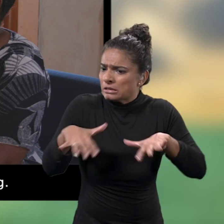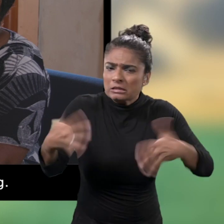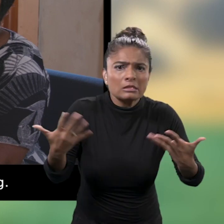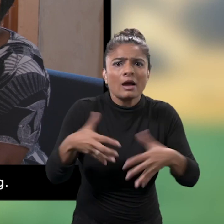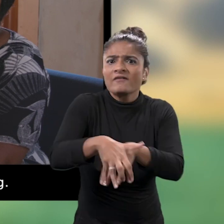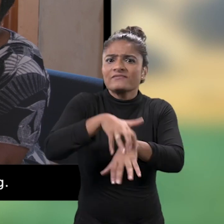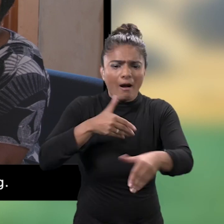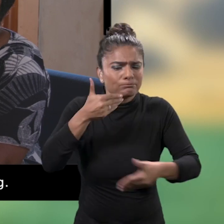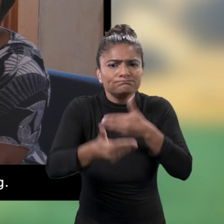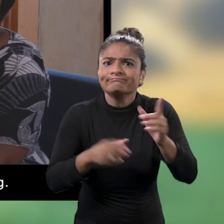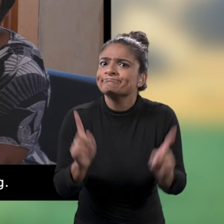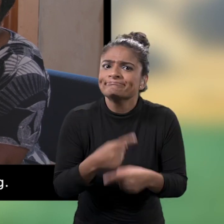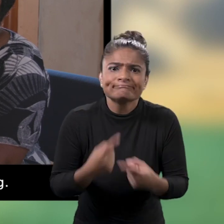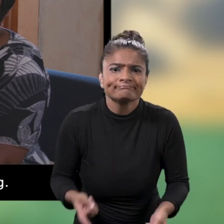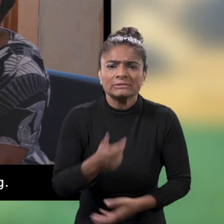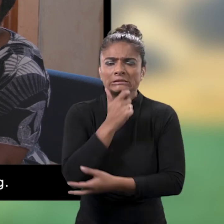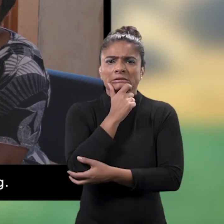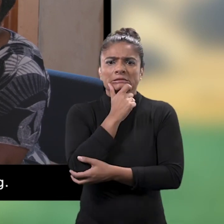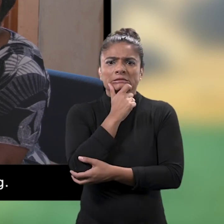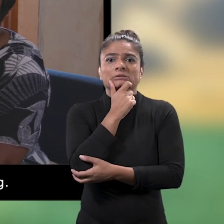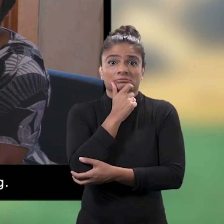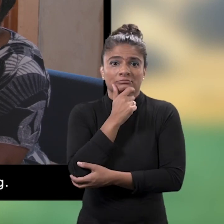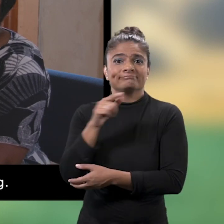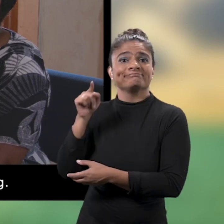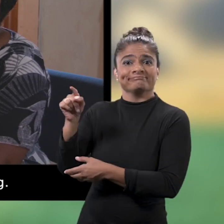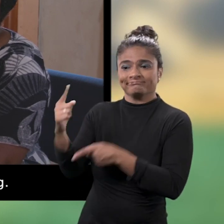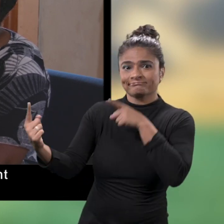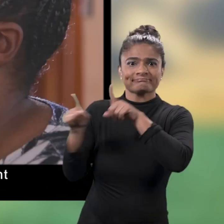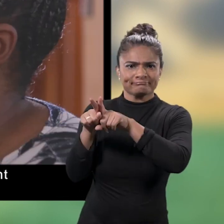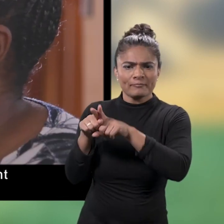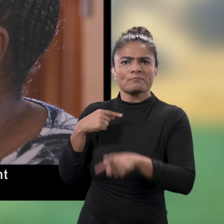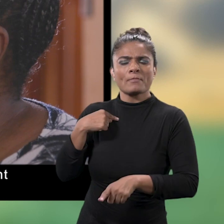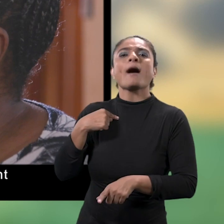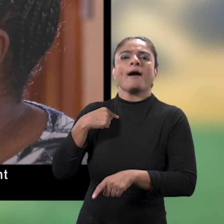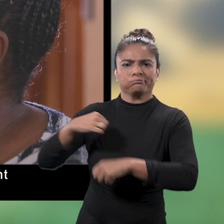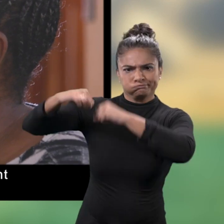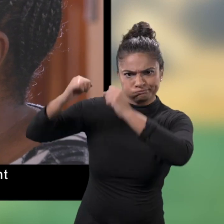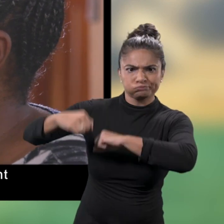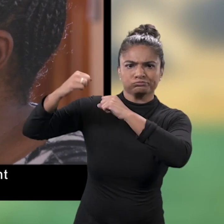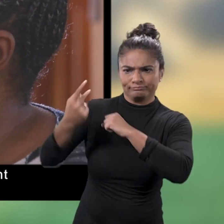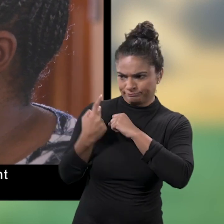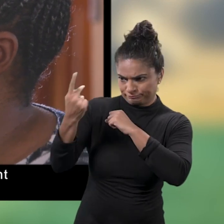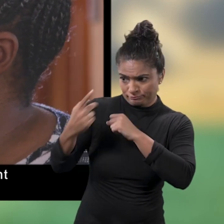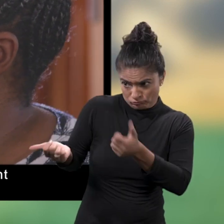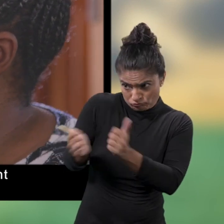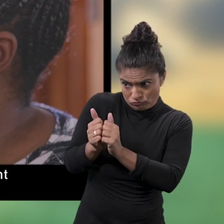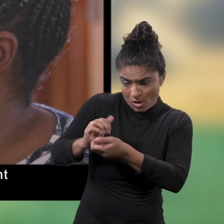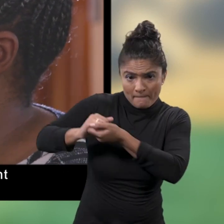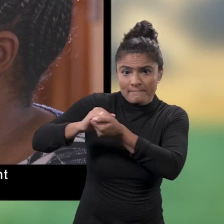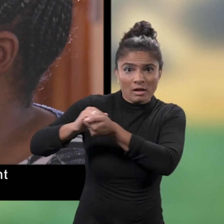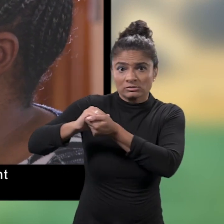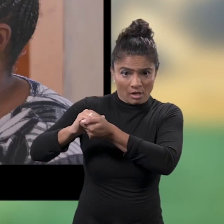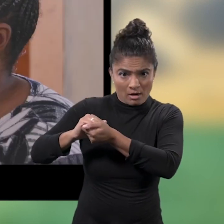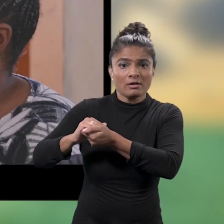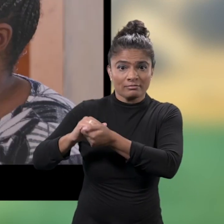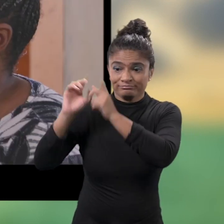ukuthi asinamali yokuthi singachubeka silime senzele. Sigcine lapho ukuthi sizwane ngepartnership